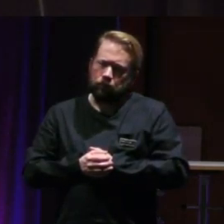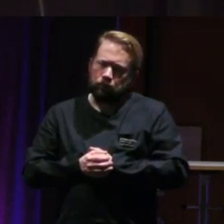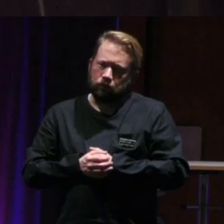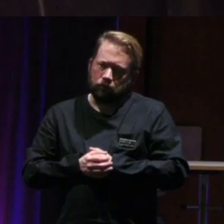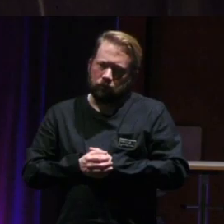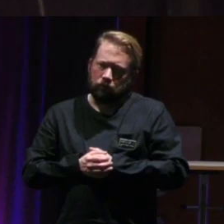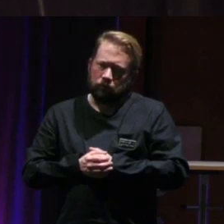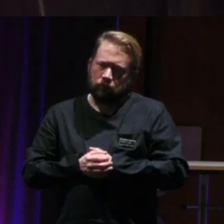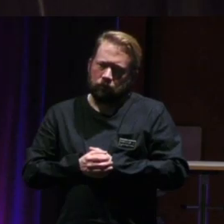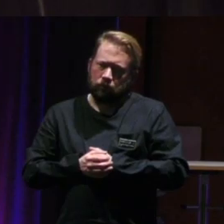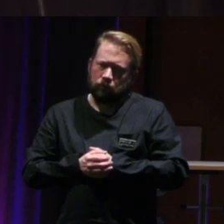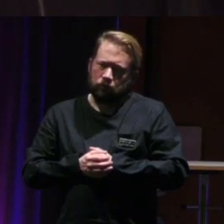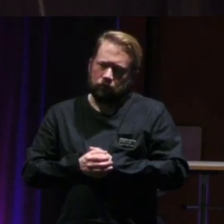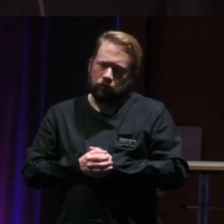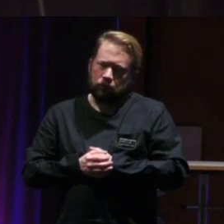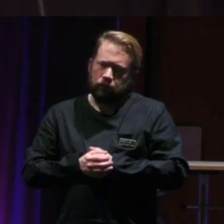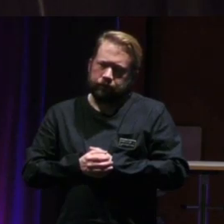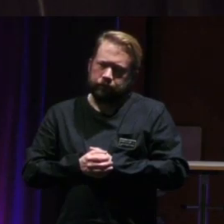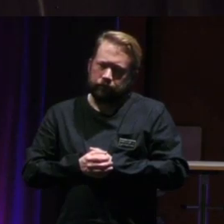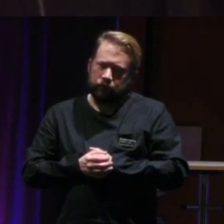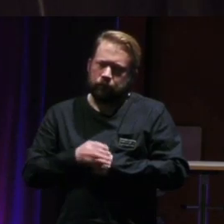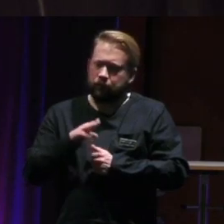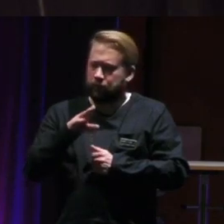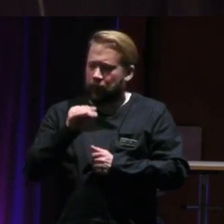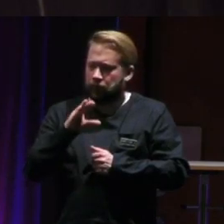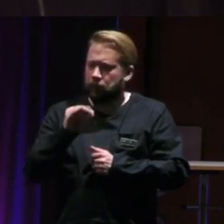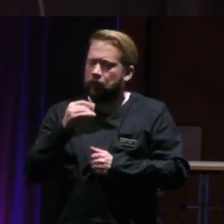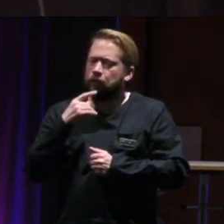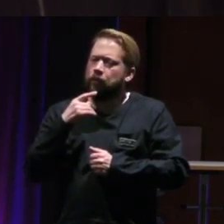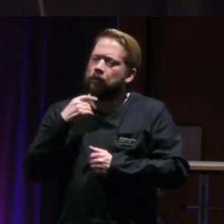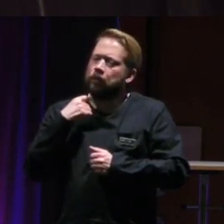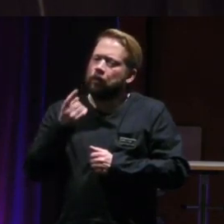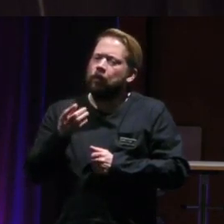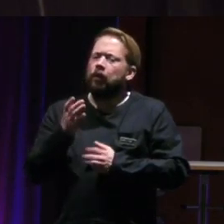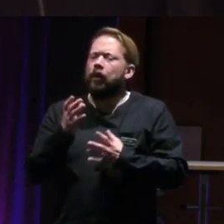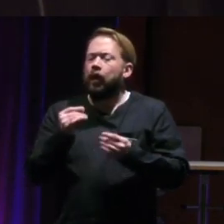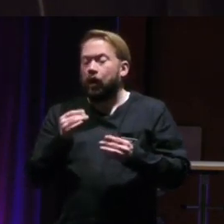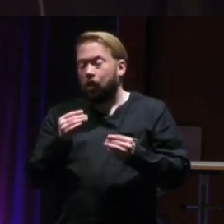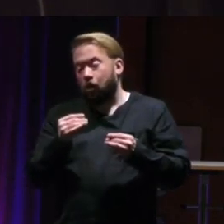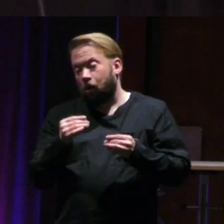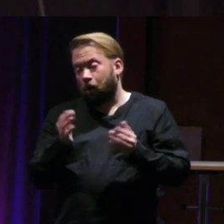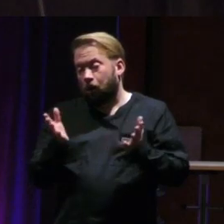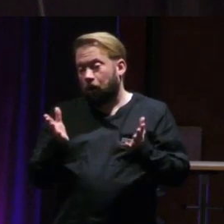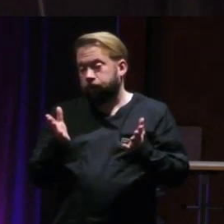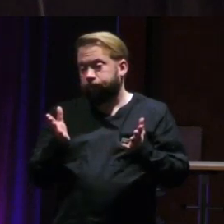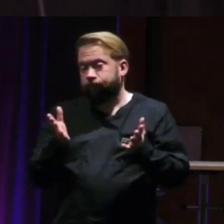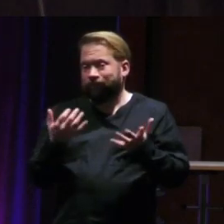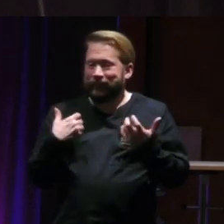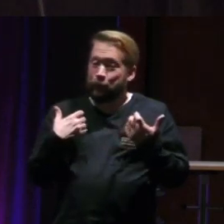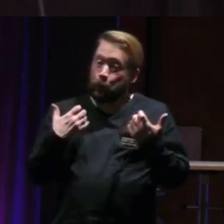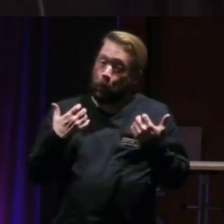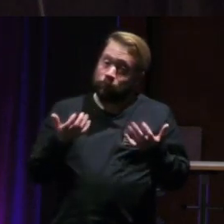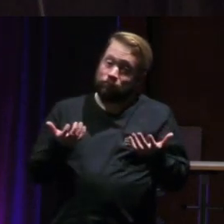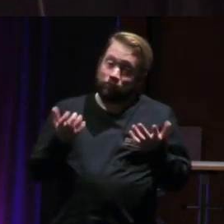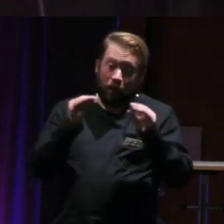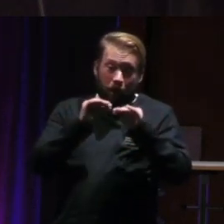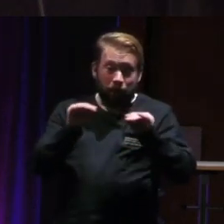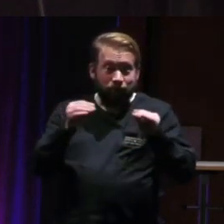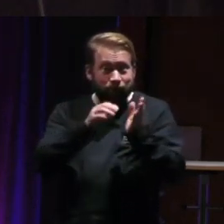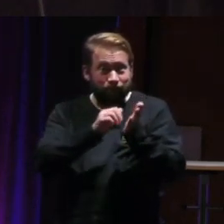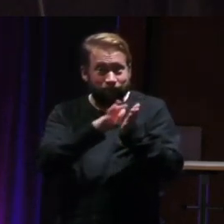I don't know about I don't know about people losing jobs because they are